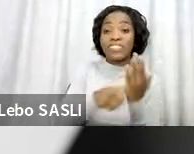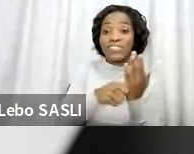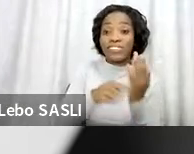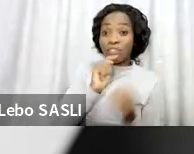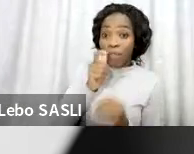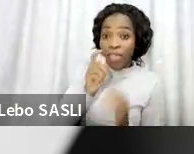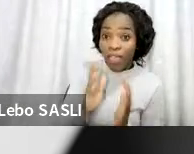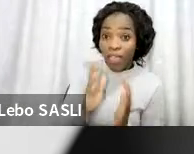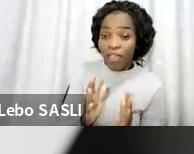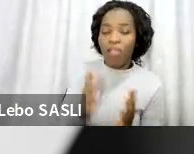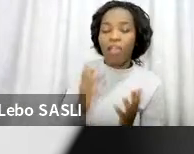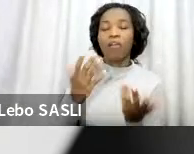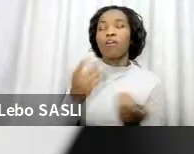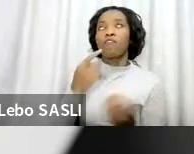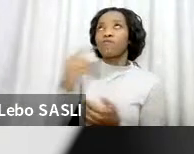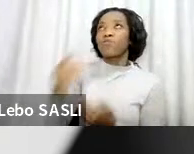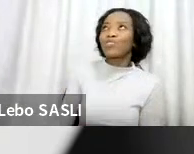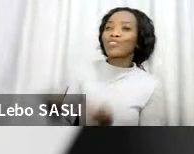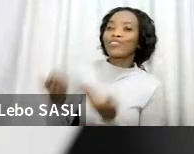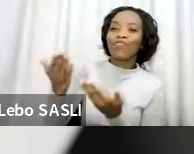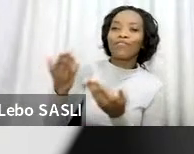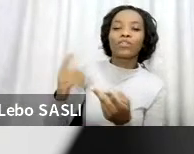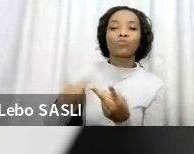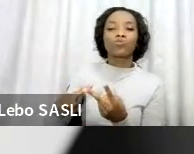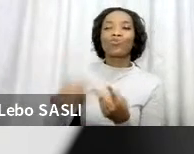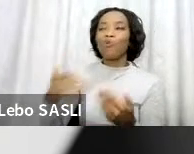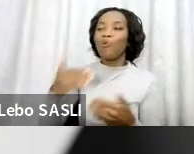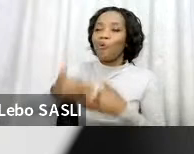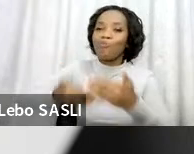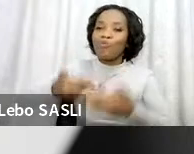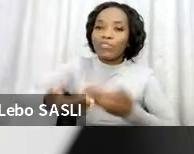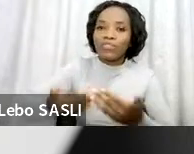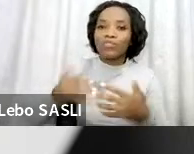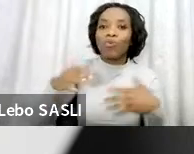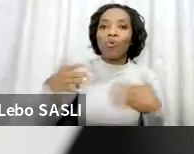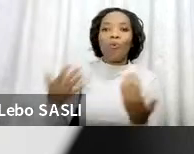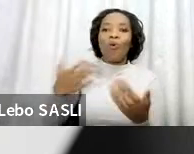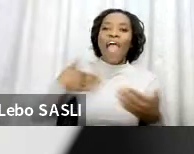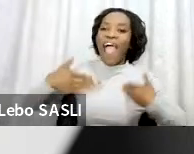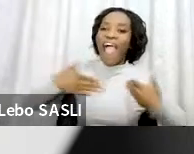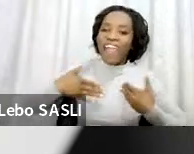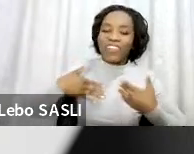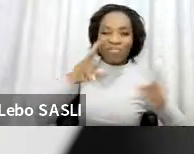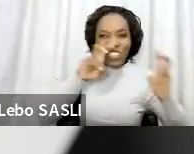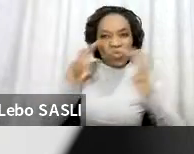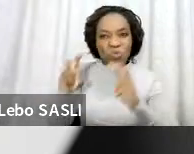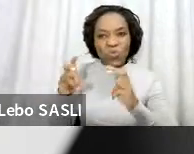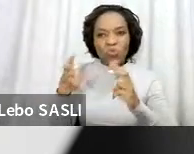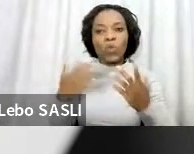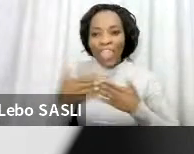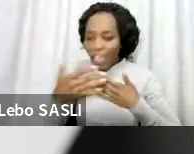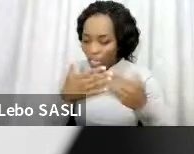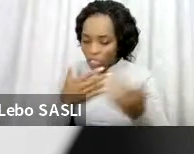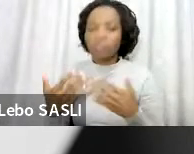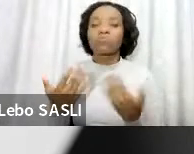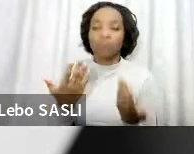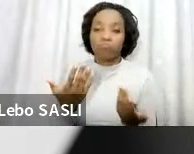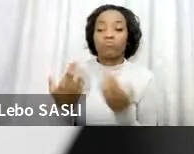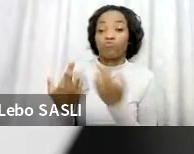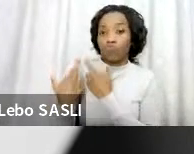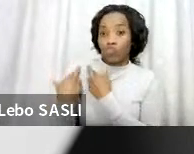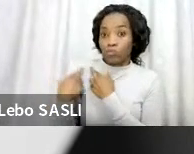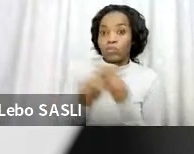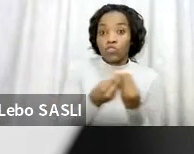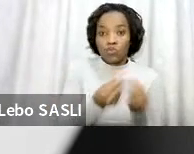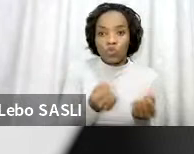or a procedural or any administrative matter. We are also mandated to review